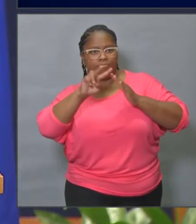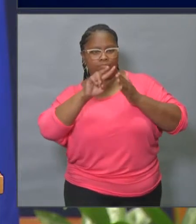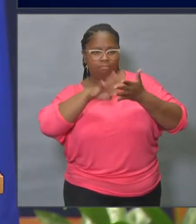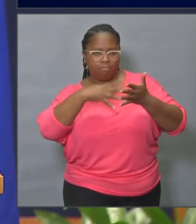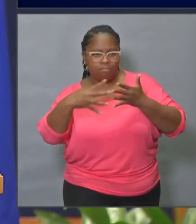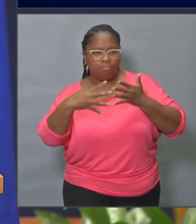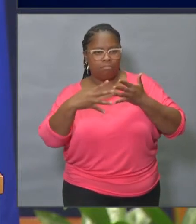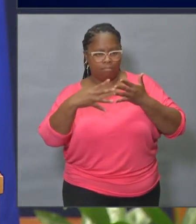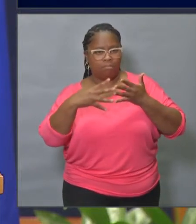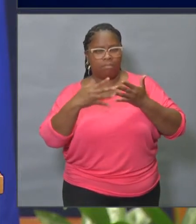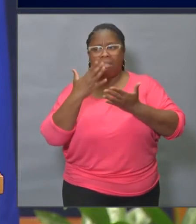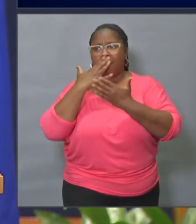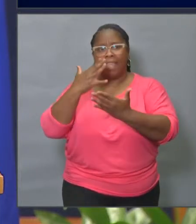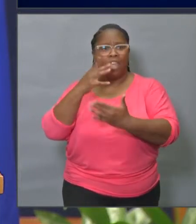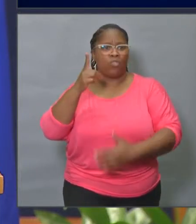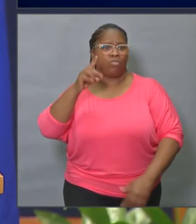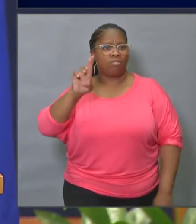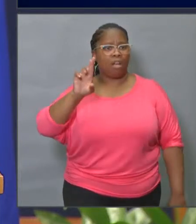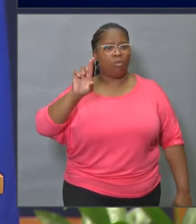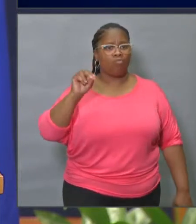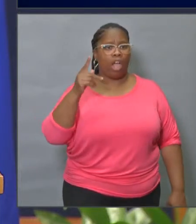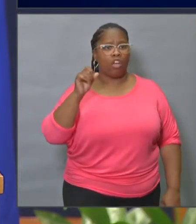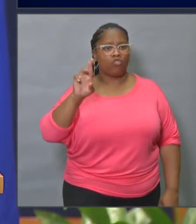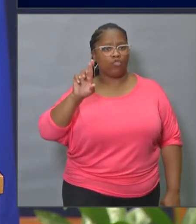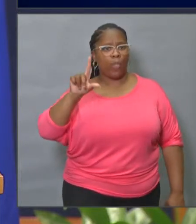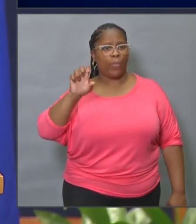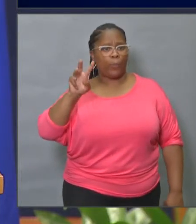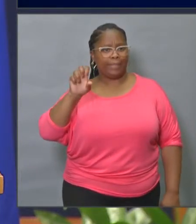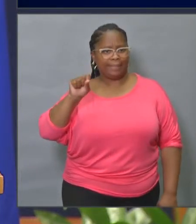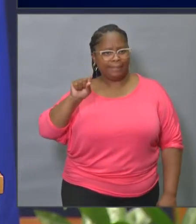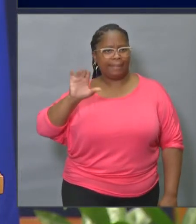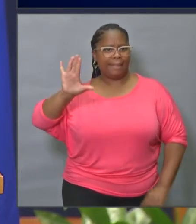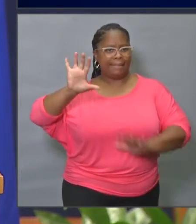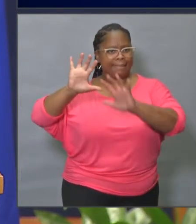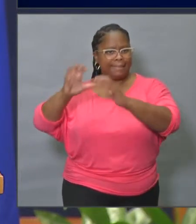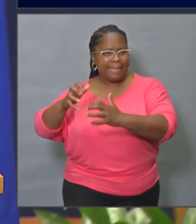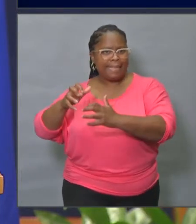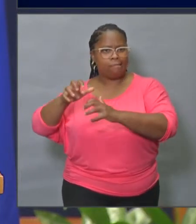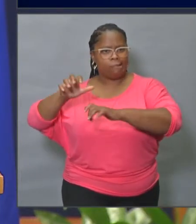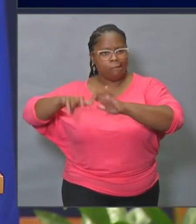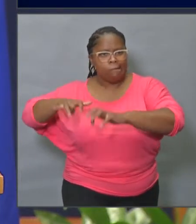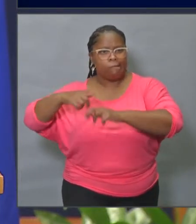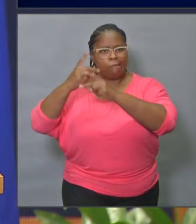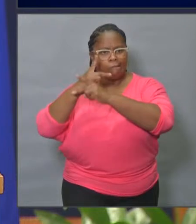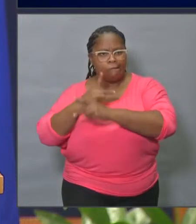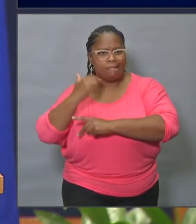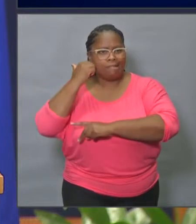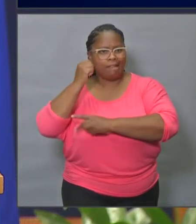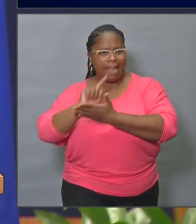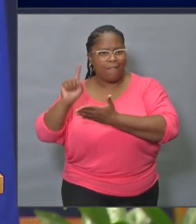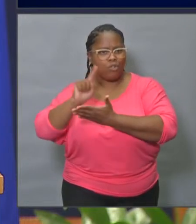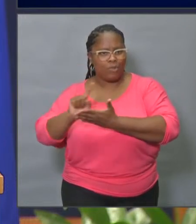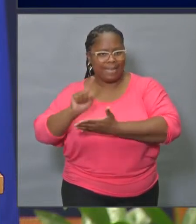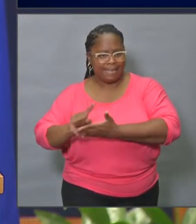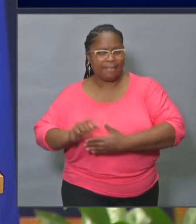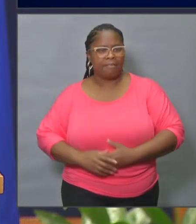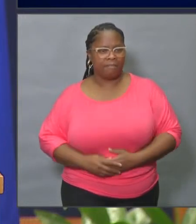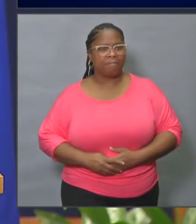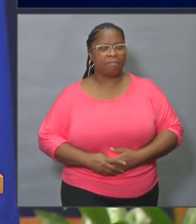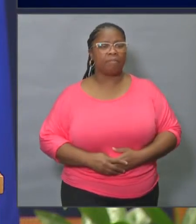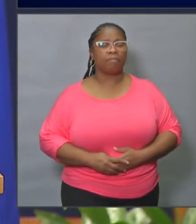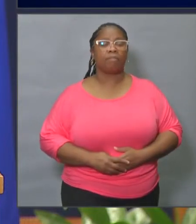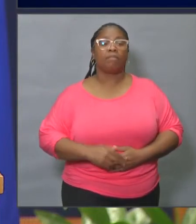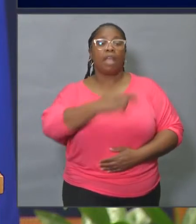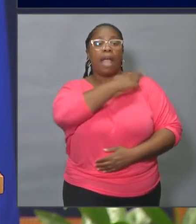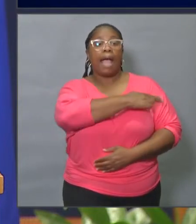and his team for all of the work in continuing to produce this data on a weekly basis. The overall volume of